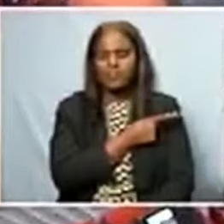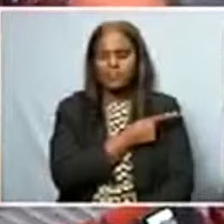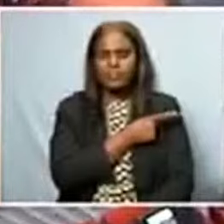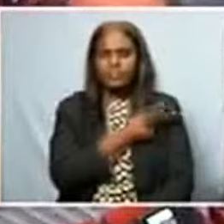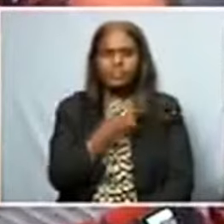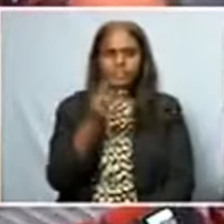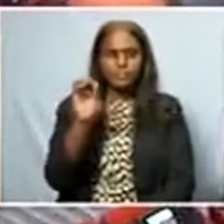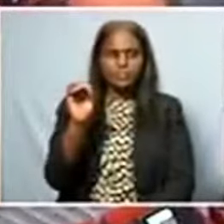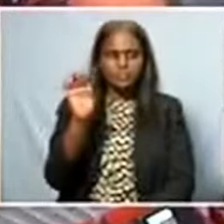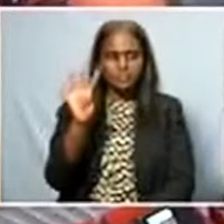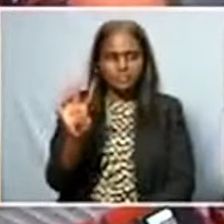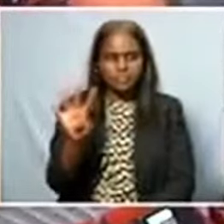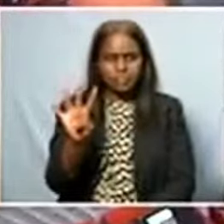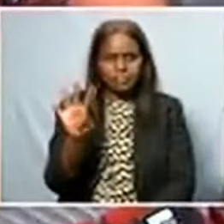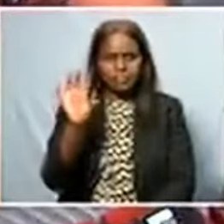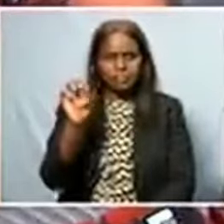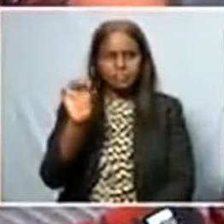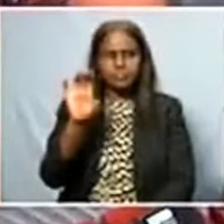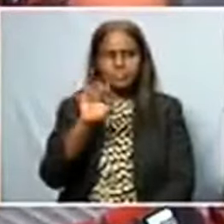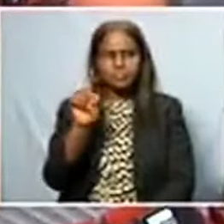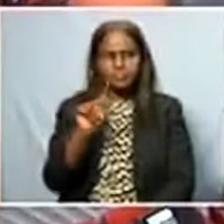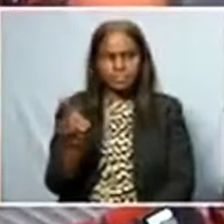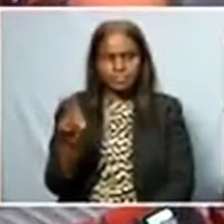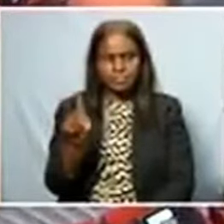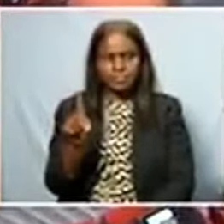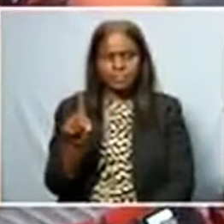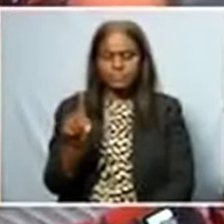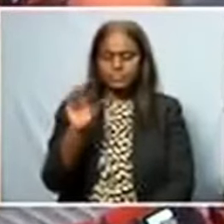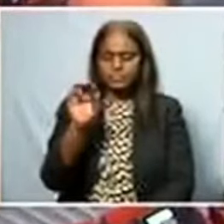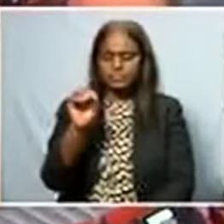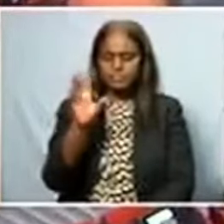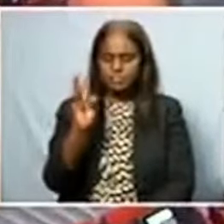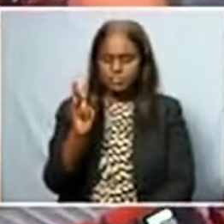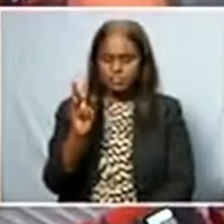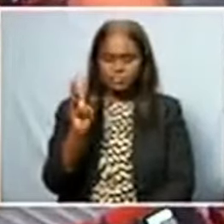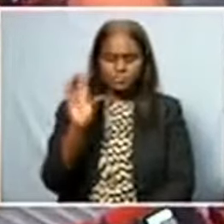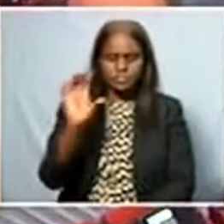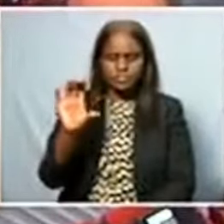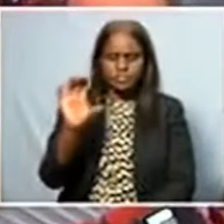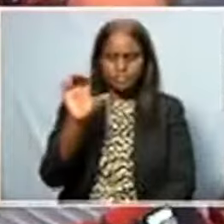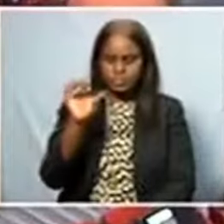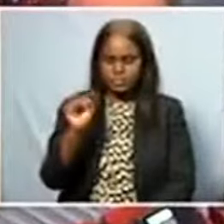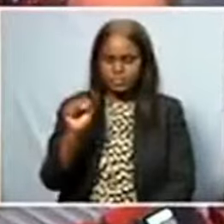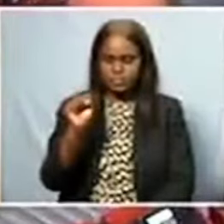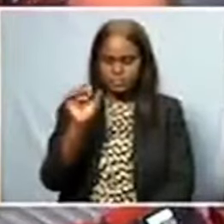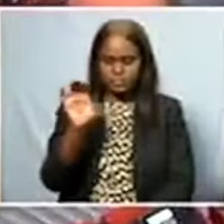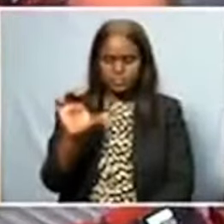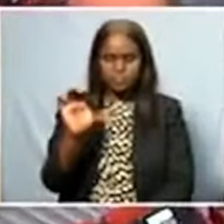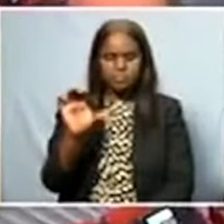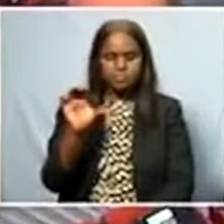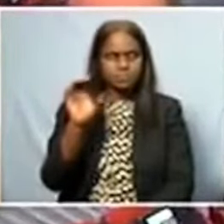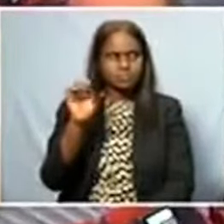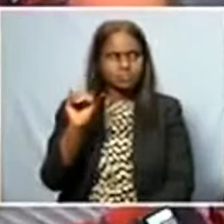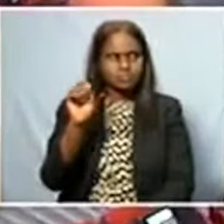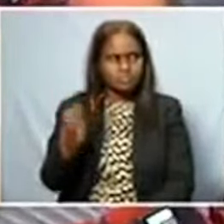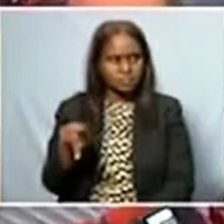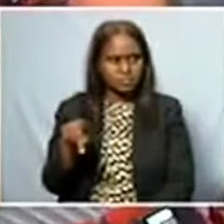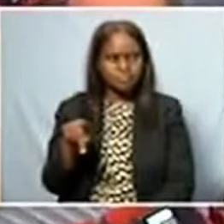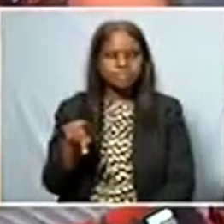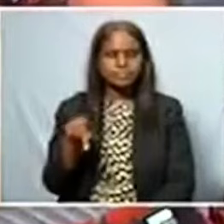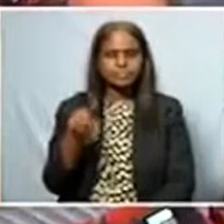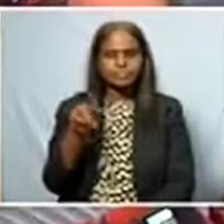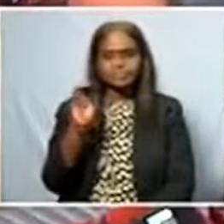Head 05, Electoral Commission of Zambia. Head 06, Civil Service Commission, Office of the President.